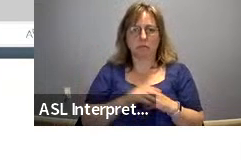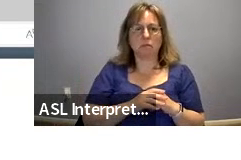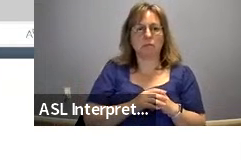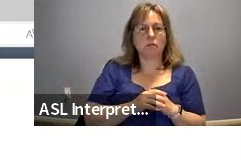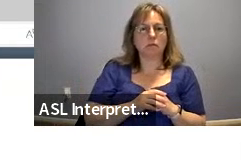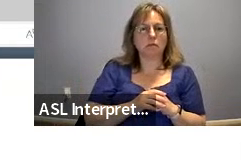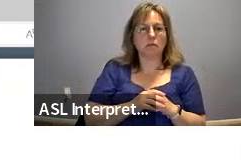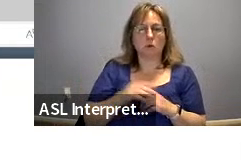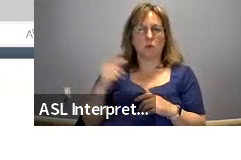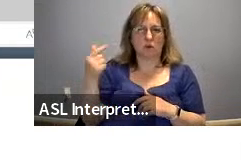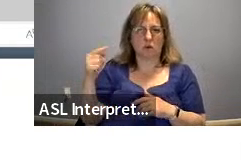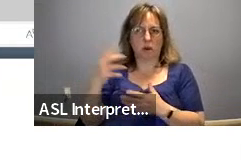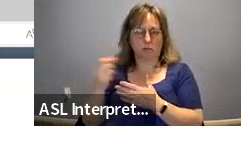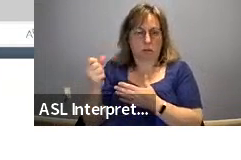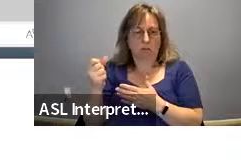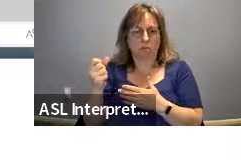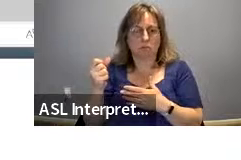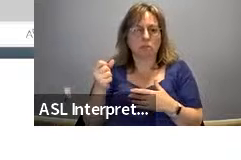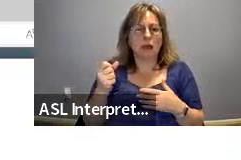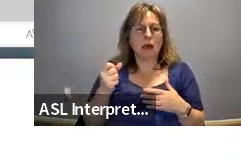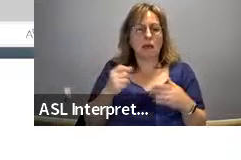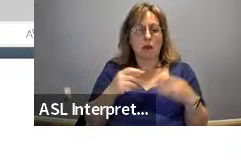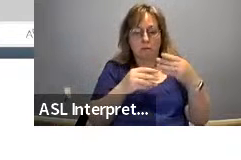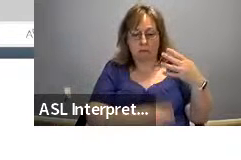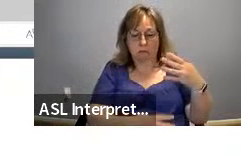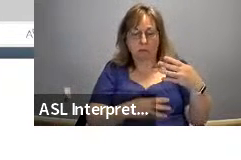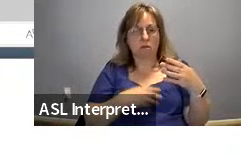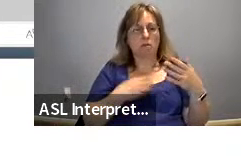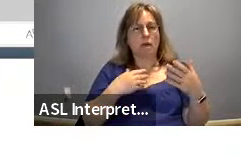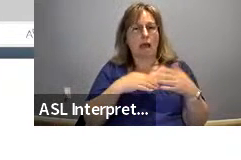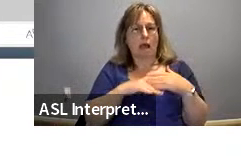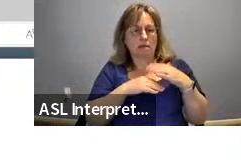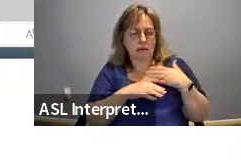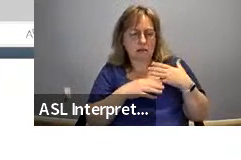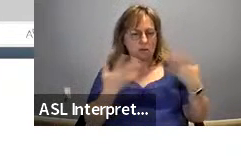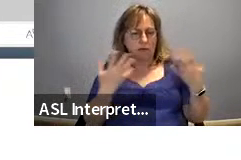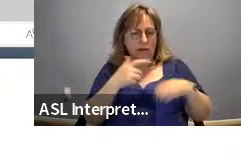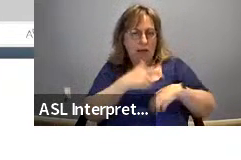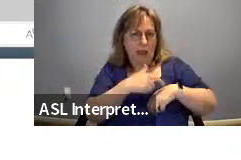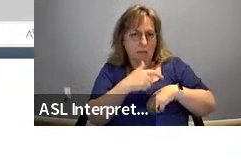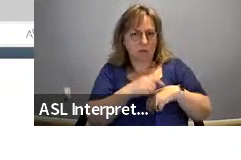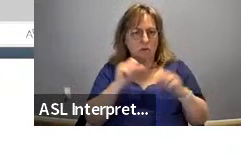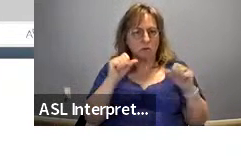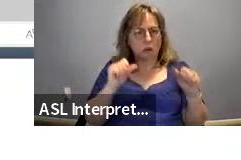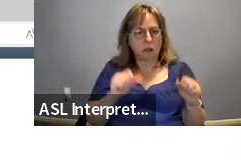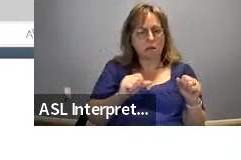to the times. And I can see when she made back to school.